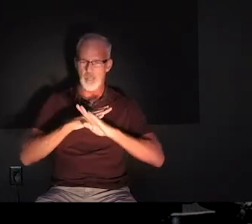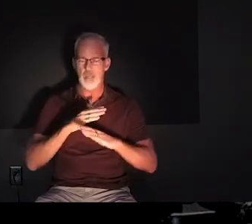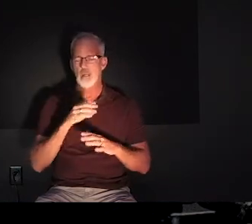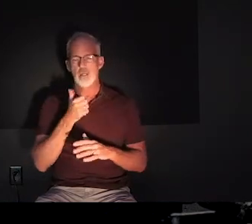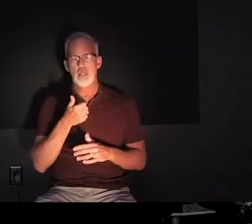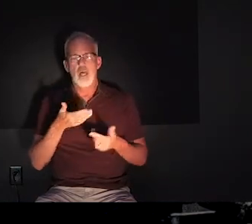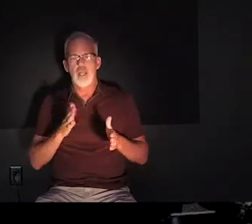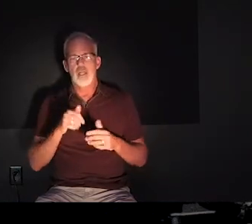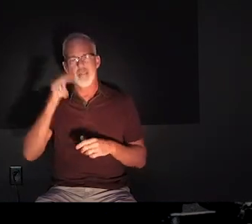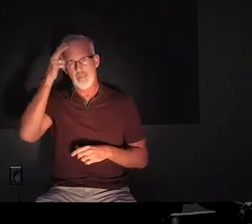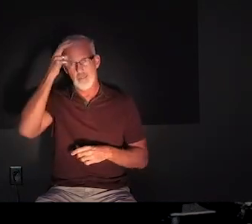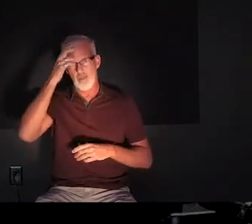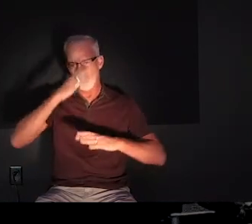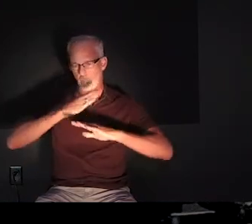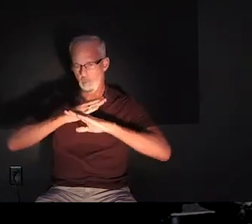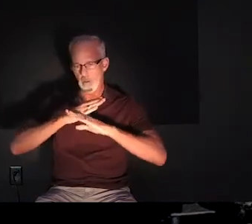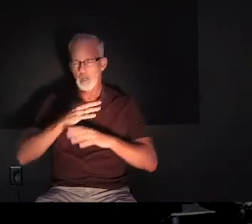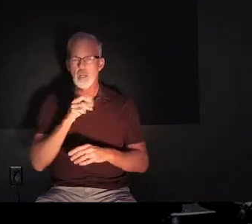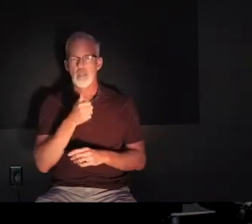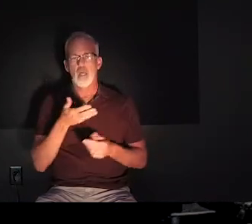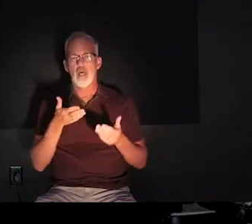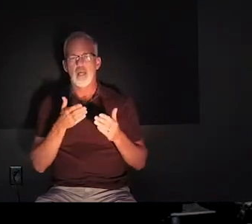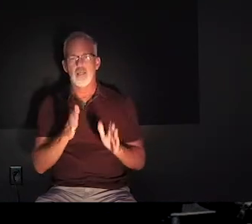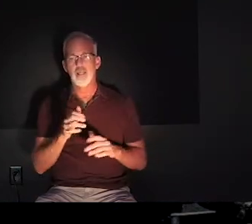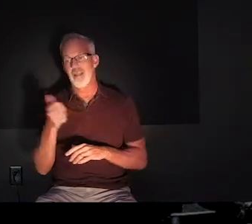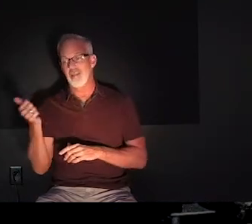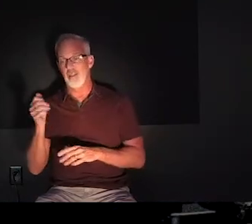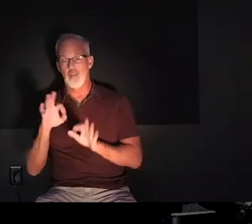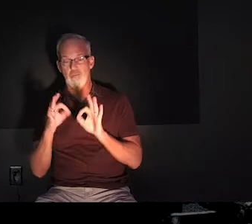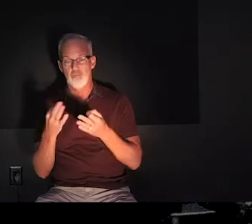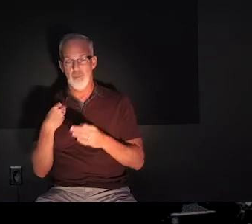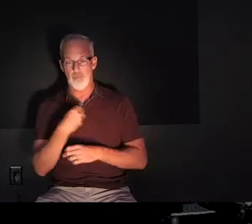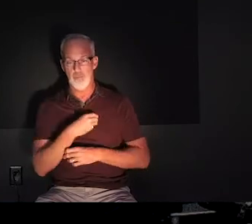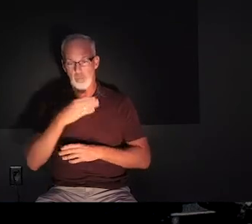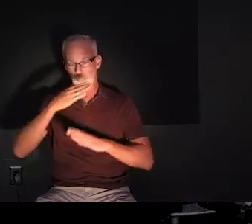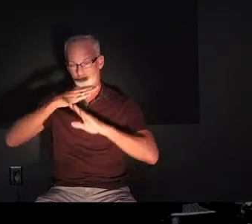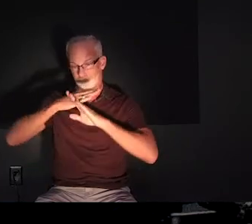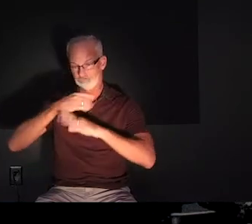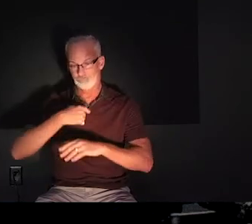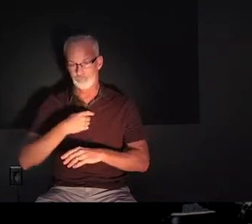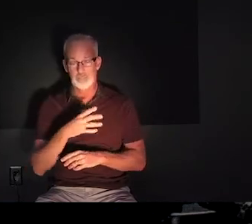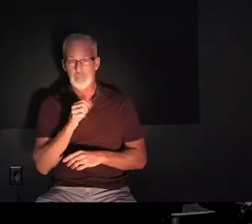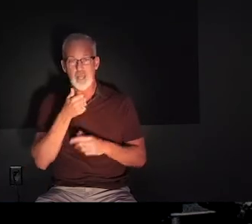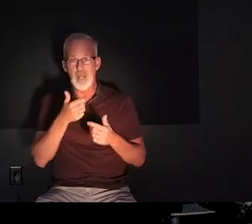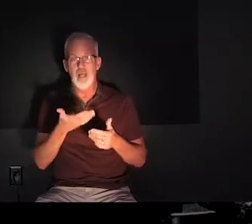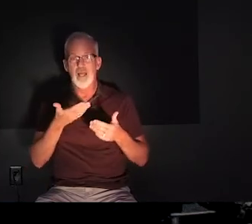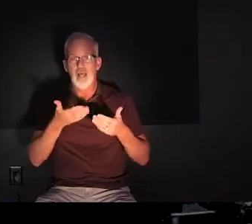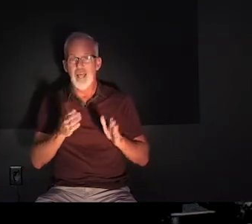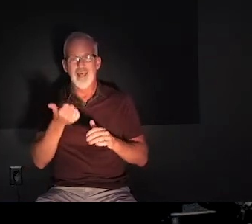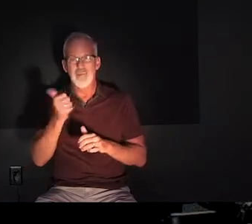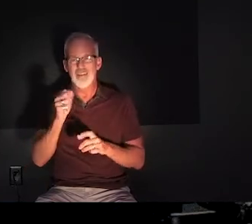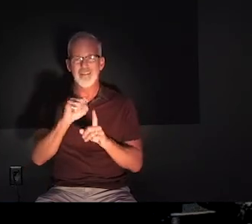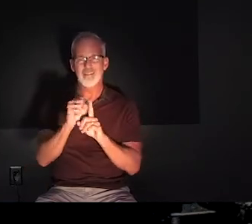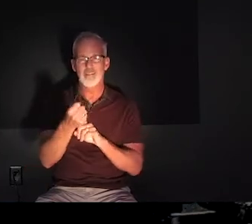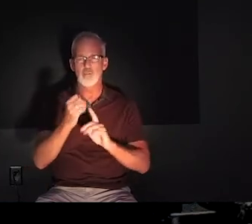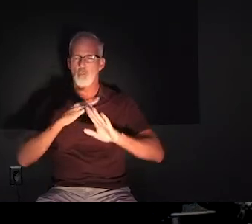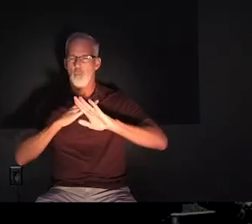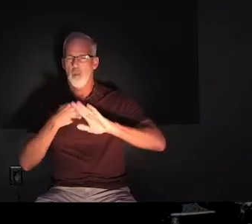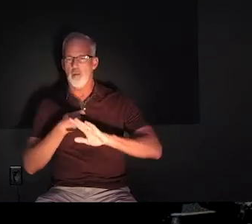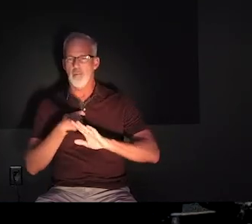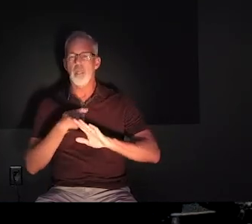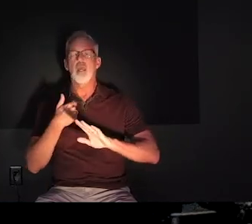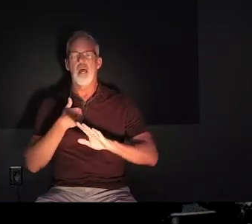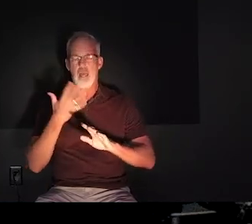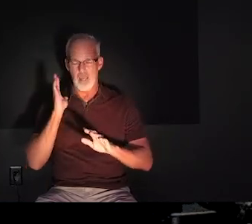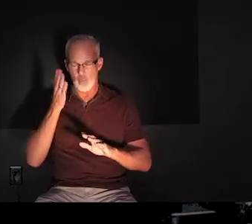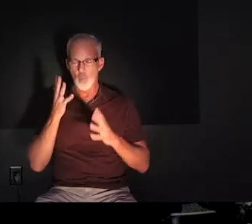let the devil get in the way. I'm not going to let another family member get in the way. I'm not going to let any situation get in the way. I am